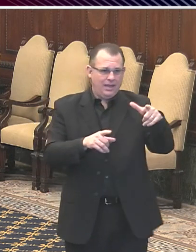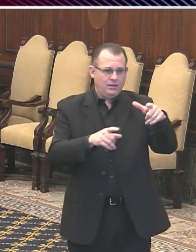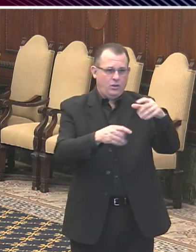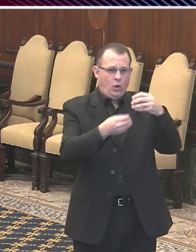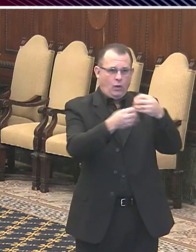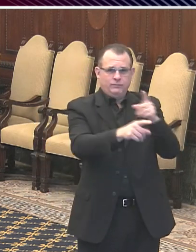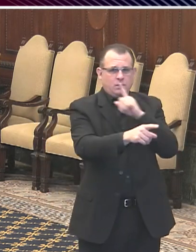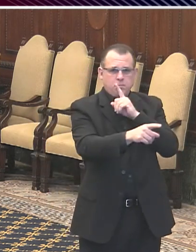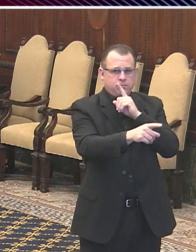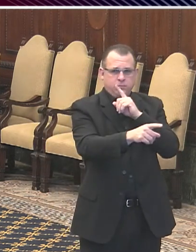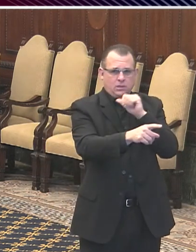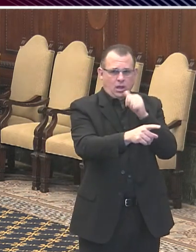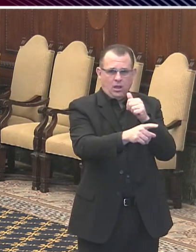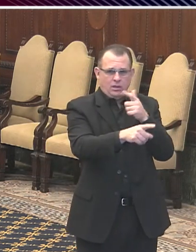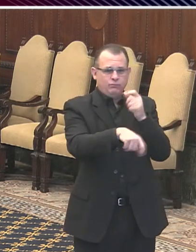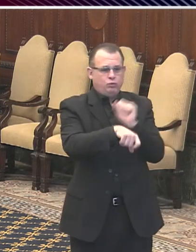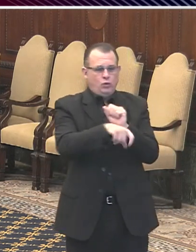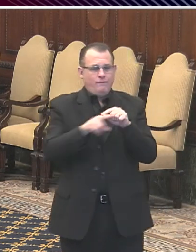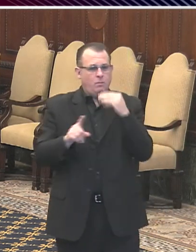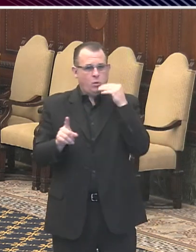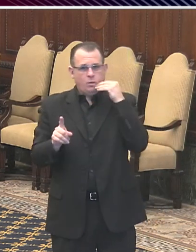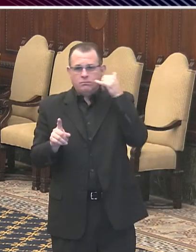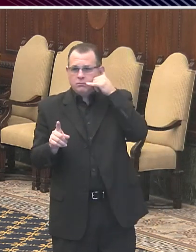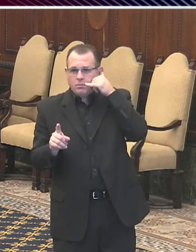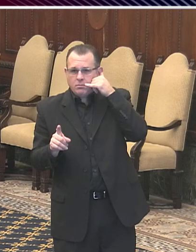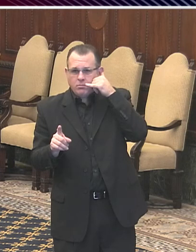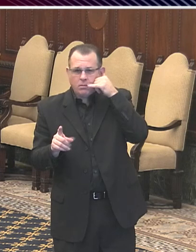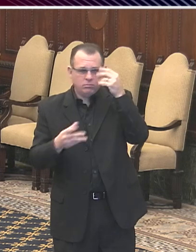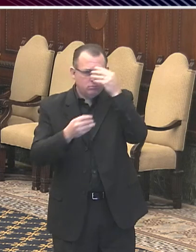She's not. And so I just wanted to make sure that that was clear as well.